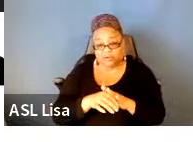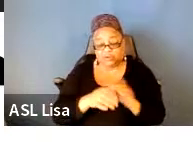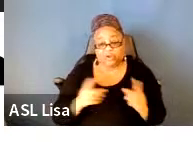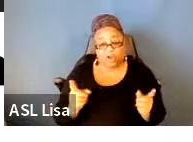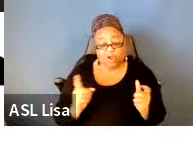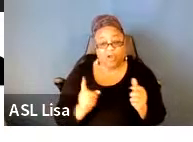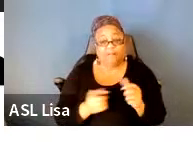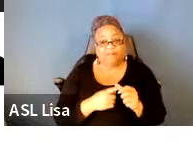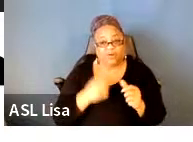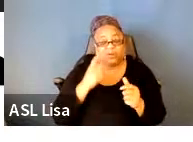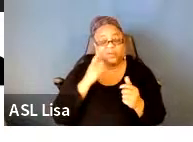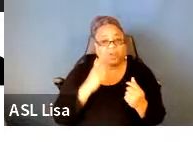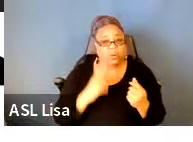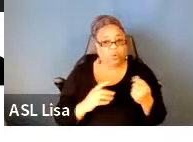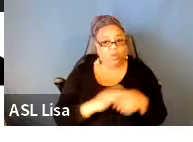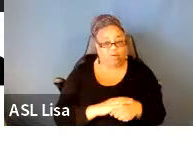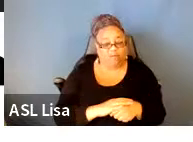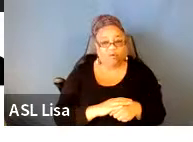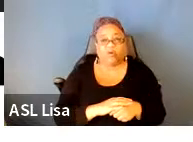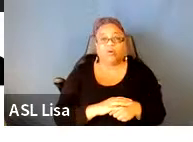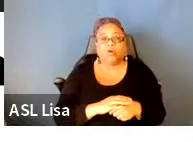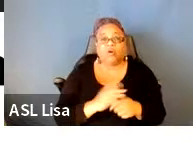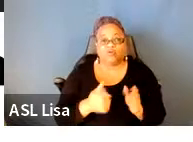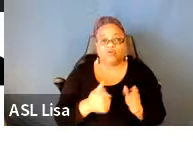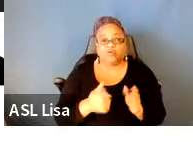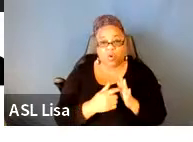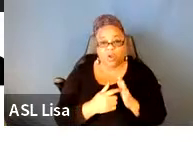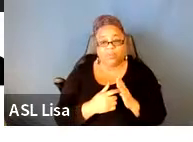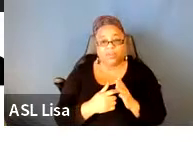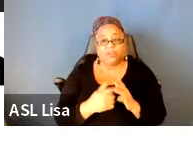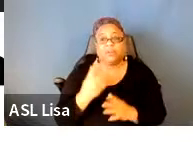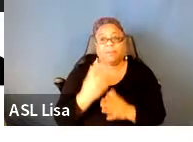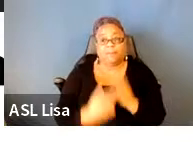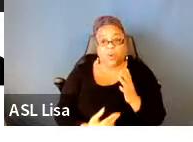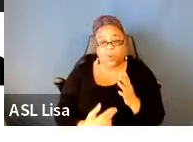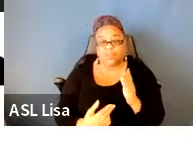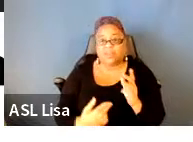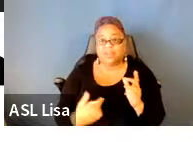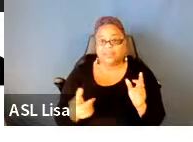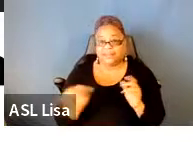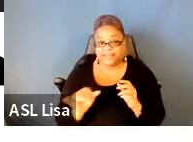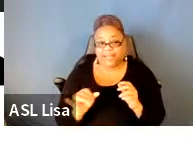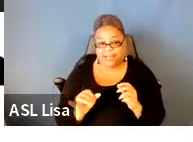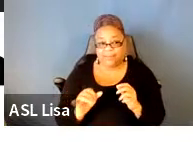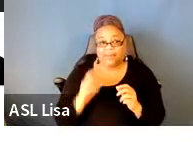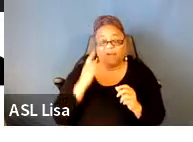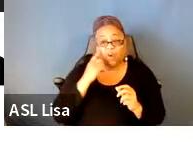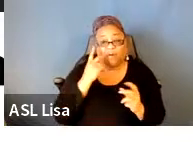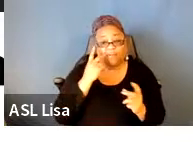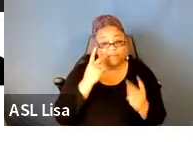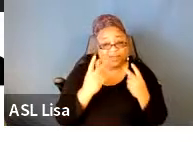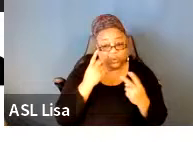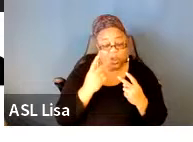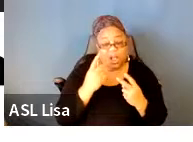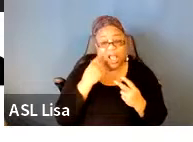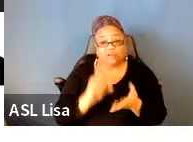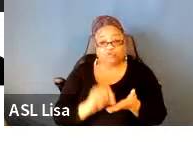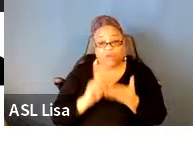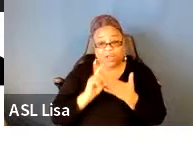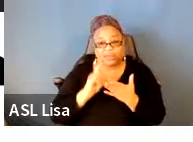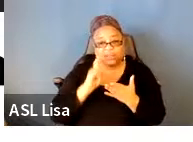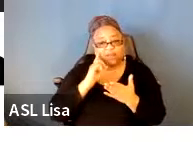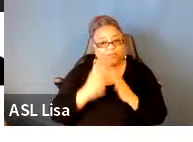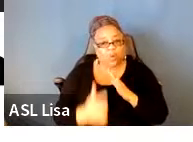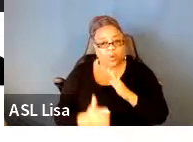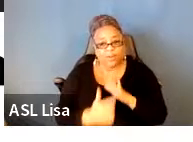exactly the same for the two. For both visual characters and raised characters, there are prohibited forms. They